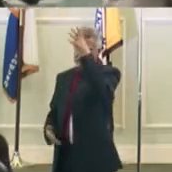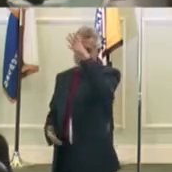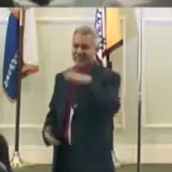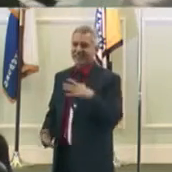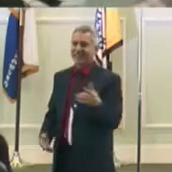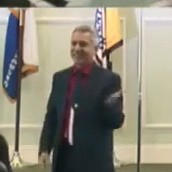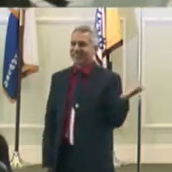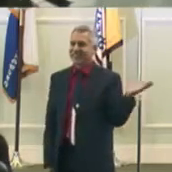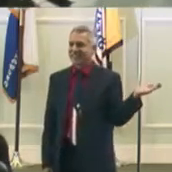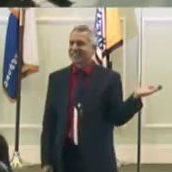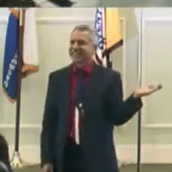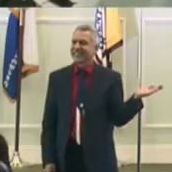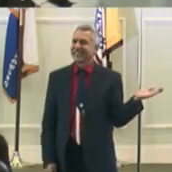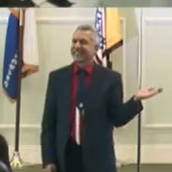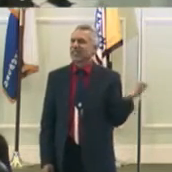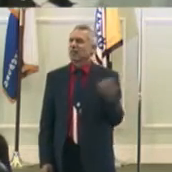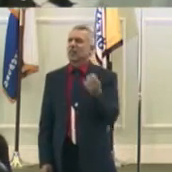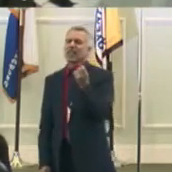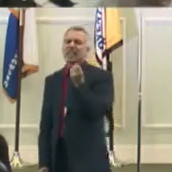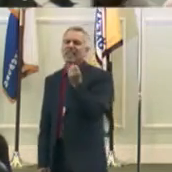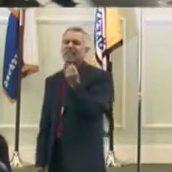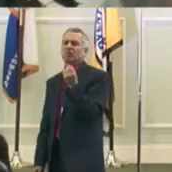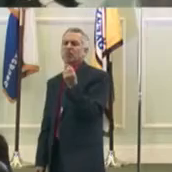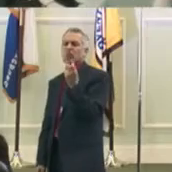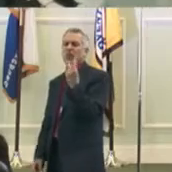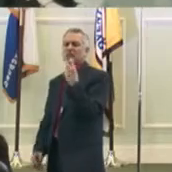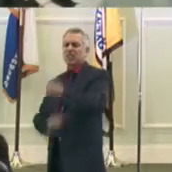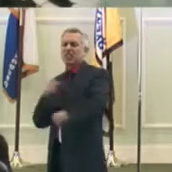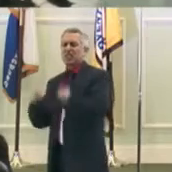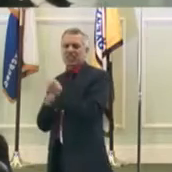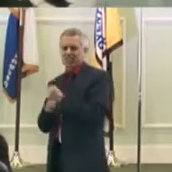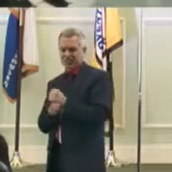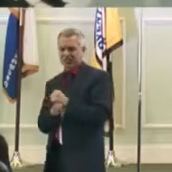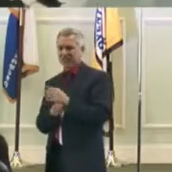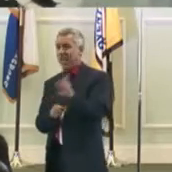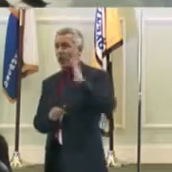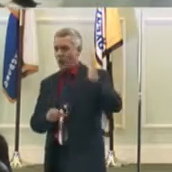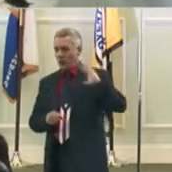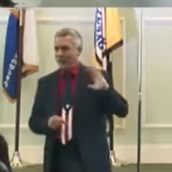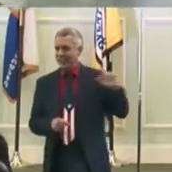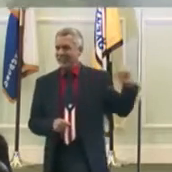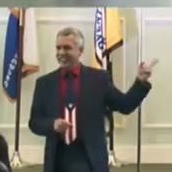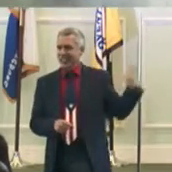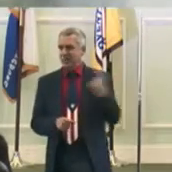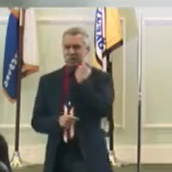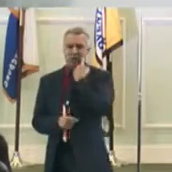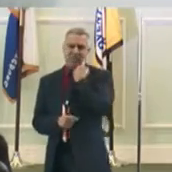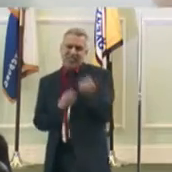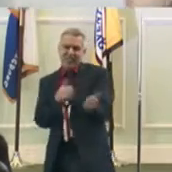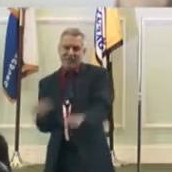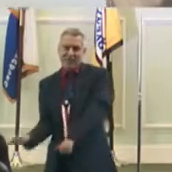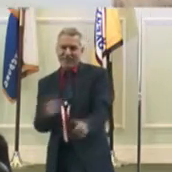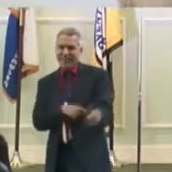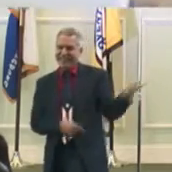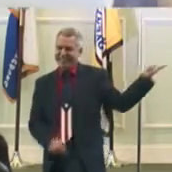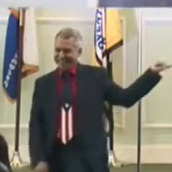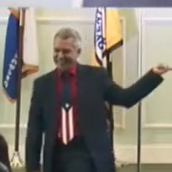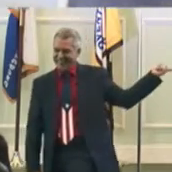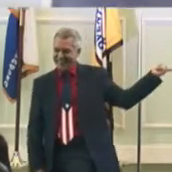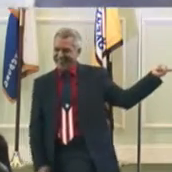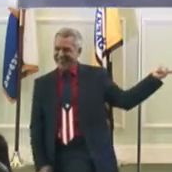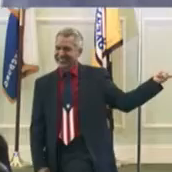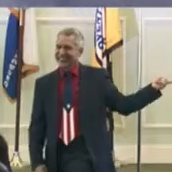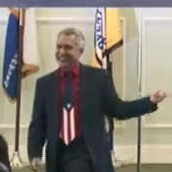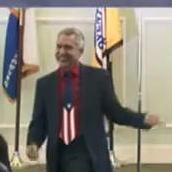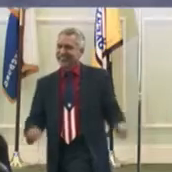then. It's probably about 11 years ago. I don't think my wife had even made it down yet. They were still in Maryland. And so I heard from up front, maybe two or three